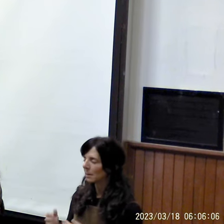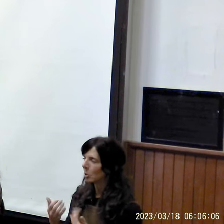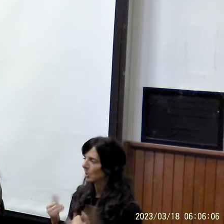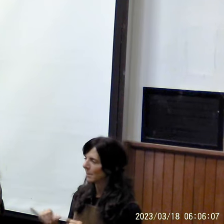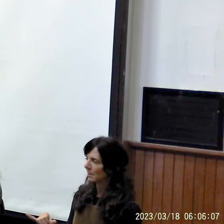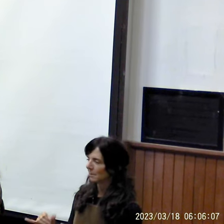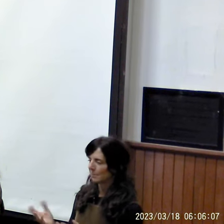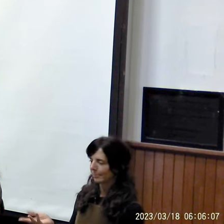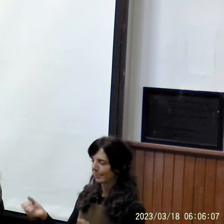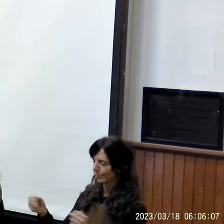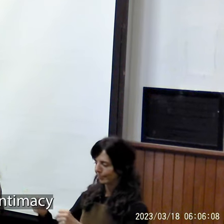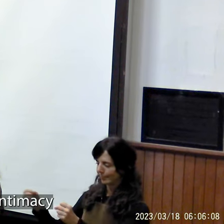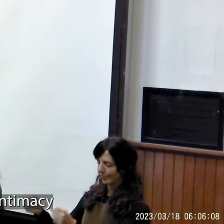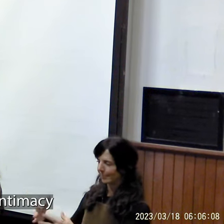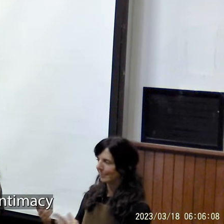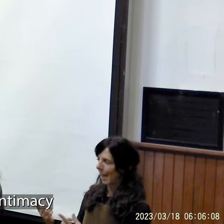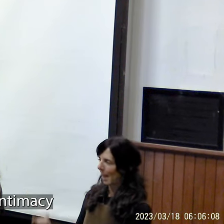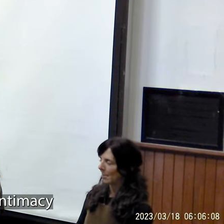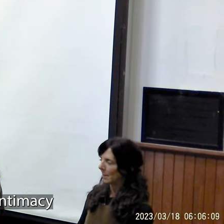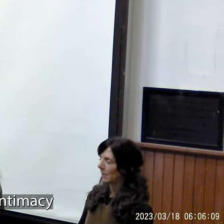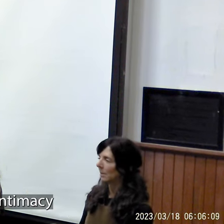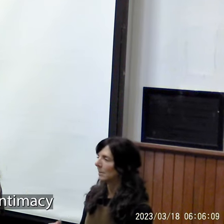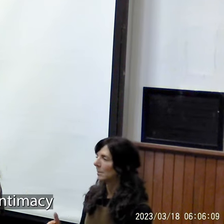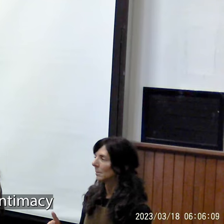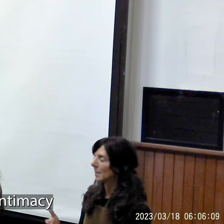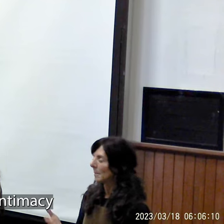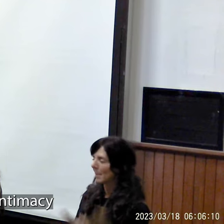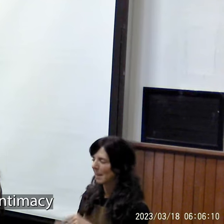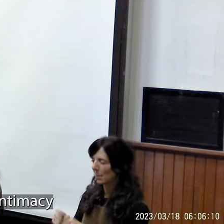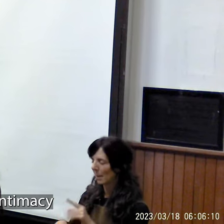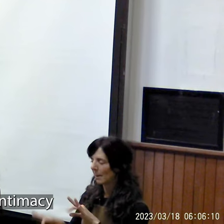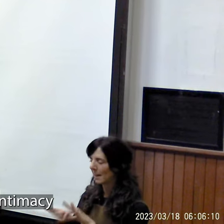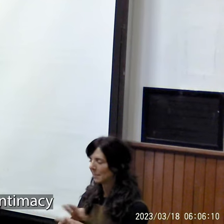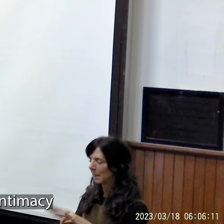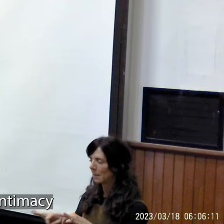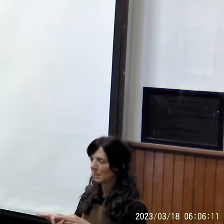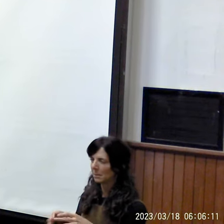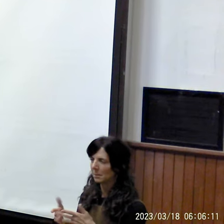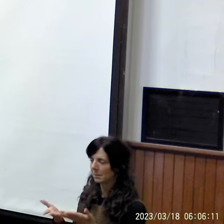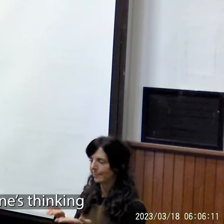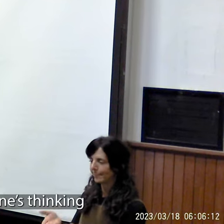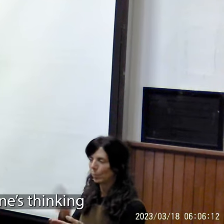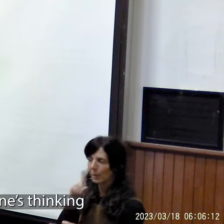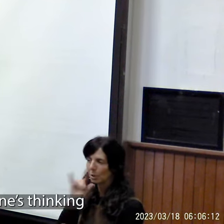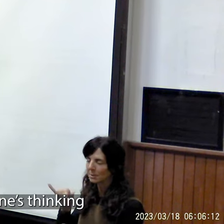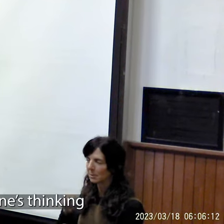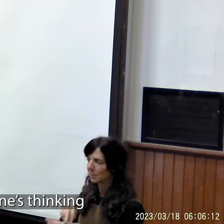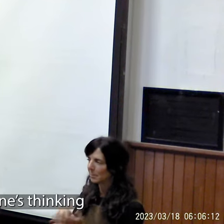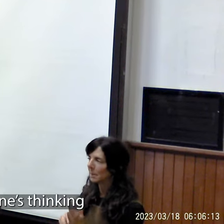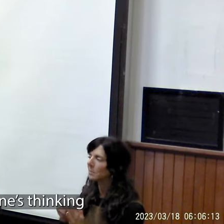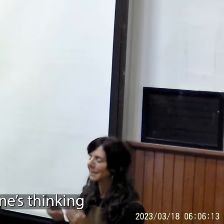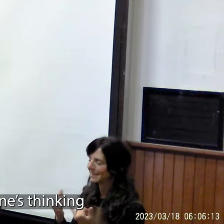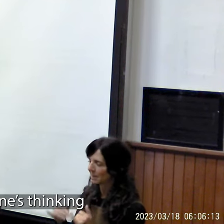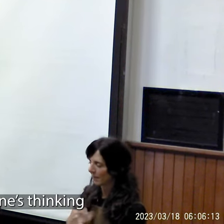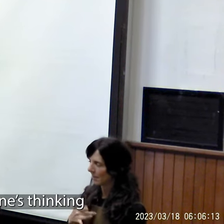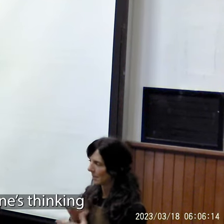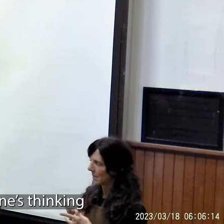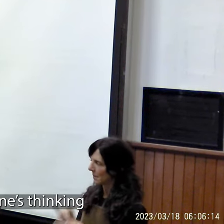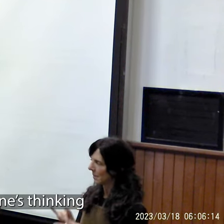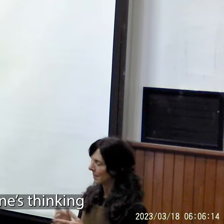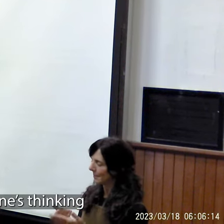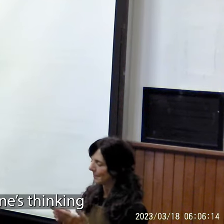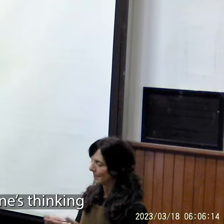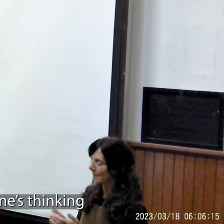happening. Maybe we cannot articulate it yet, but there's still that intimacy and with one's medium,